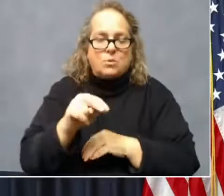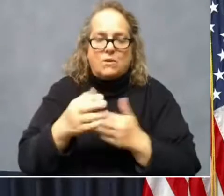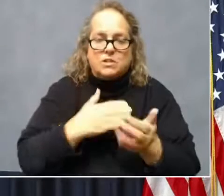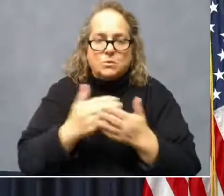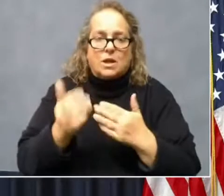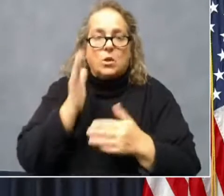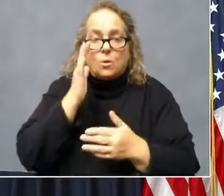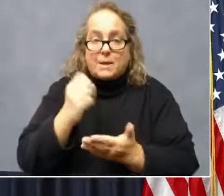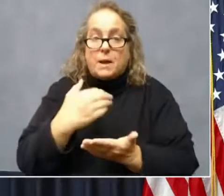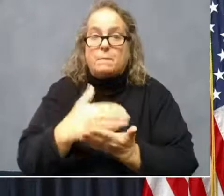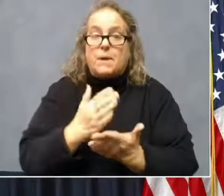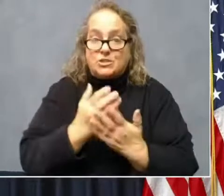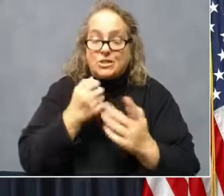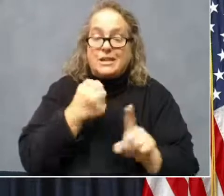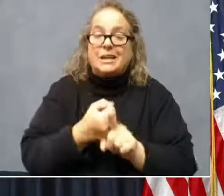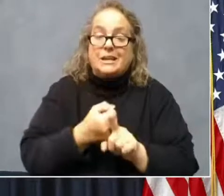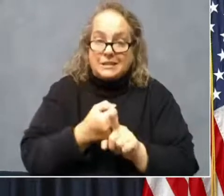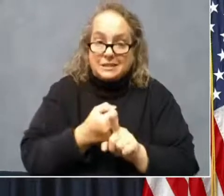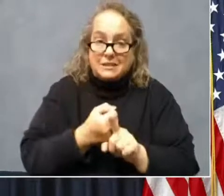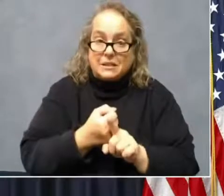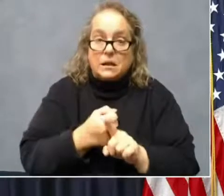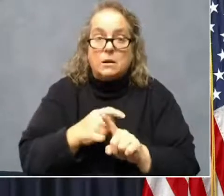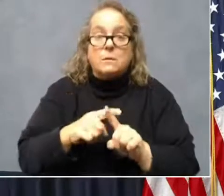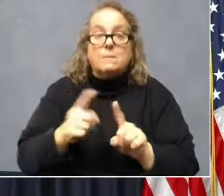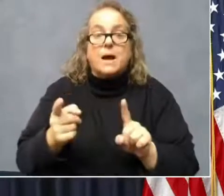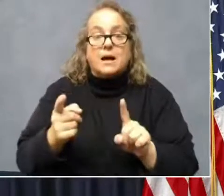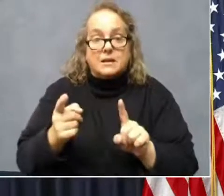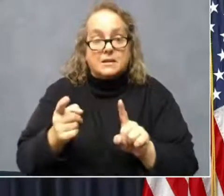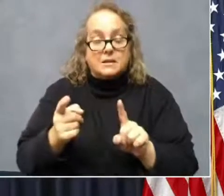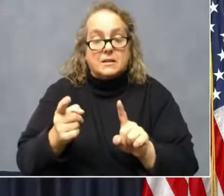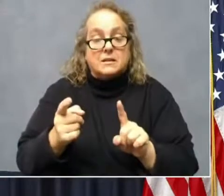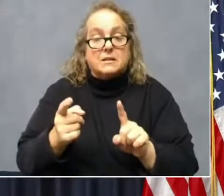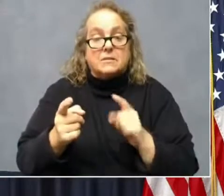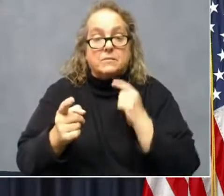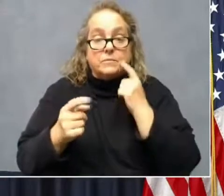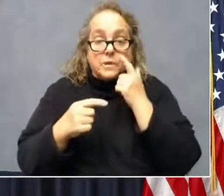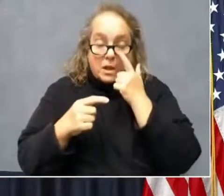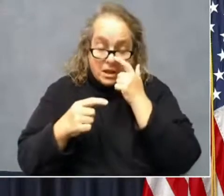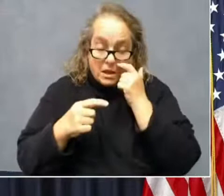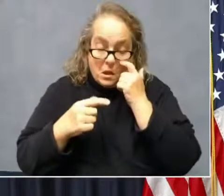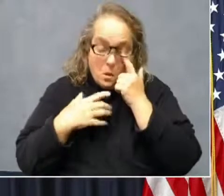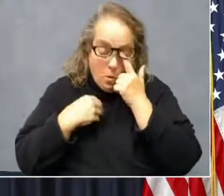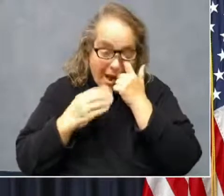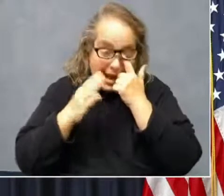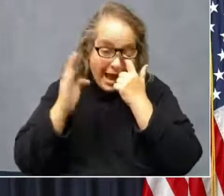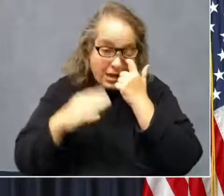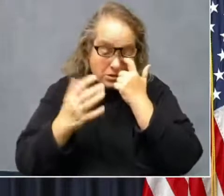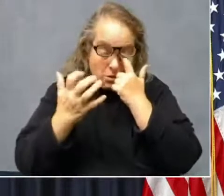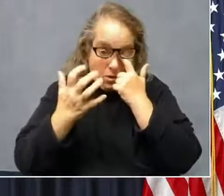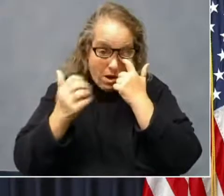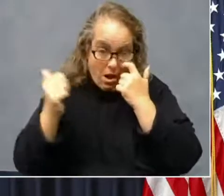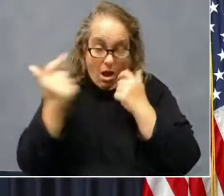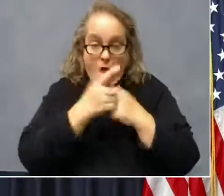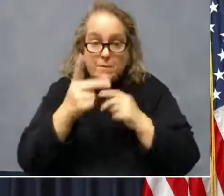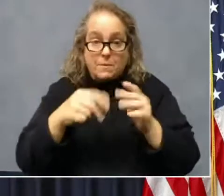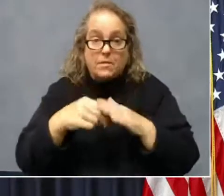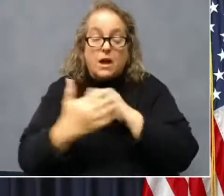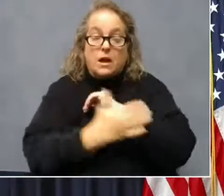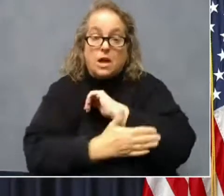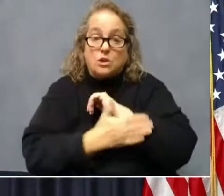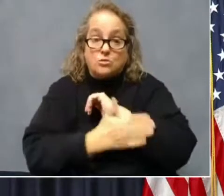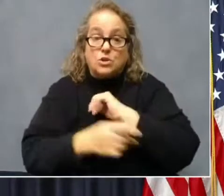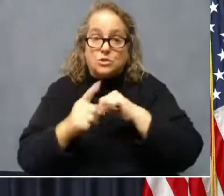cabinets. But we'll go from the White House wanting everybody in the country to scale up testing